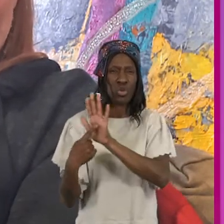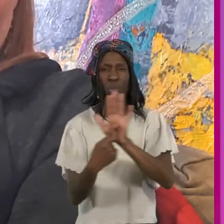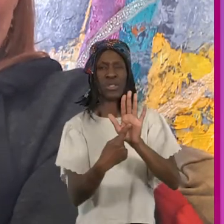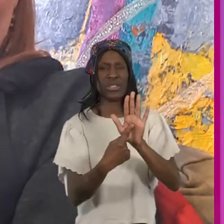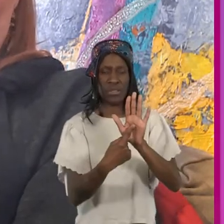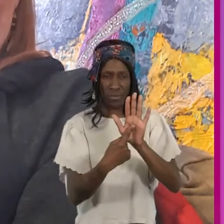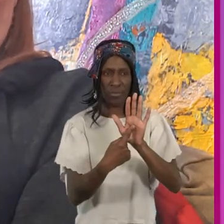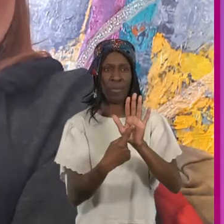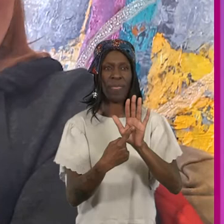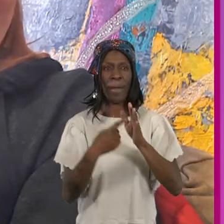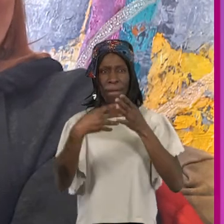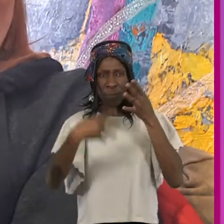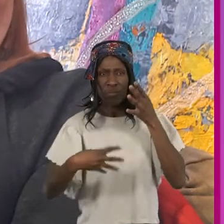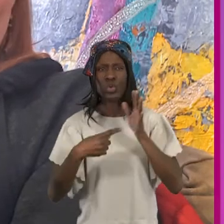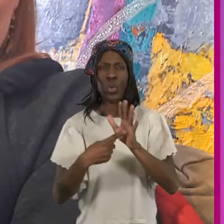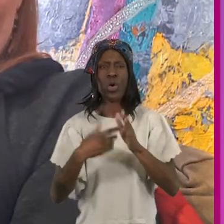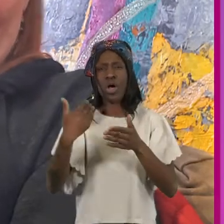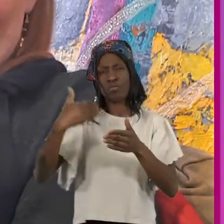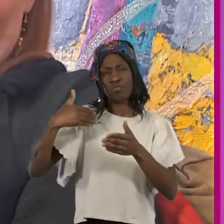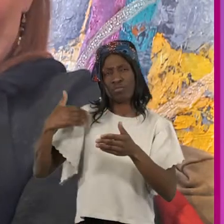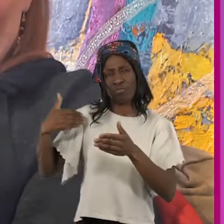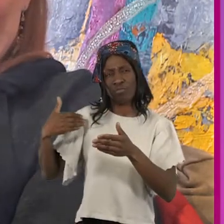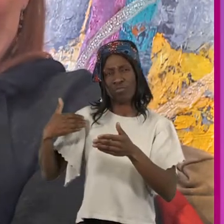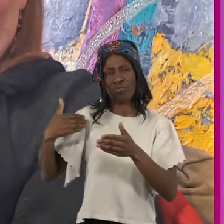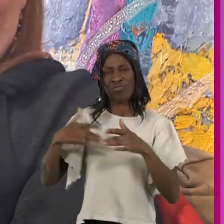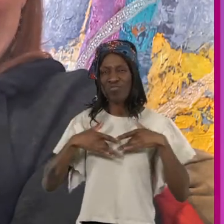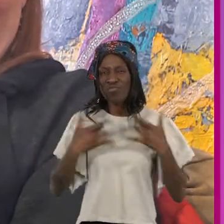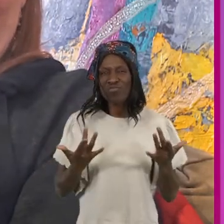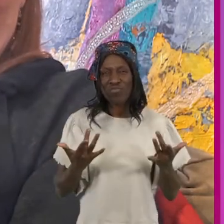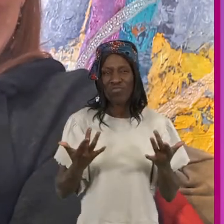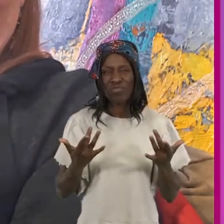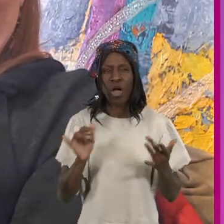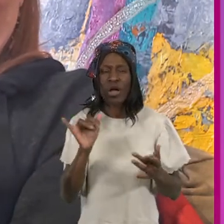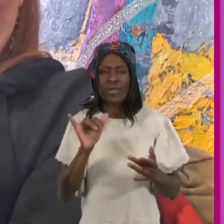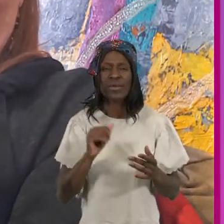series. We wanted to highlight past repertoire and focus